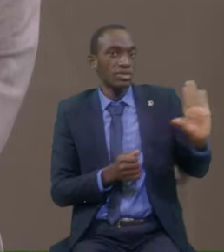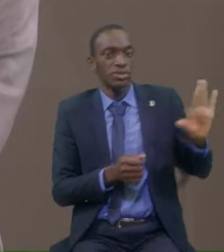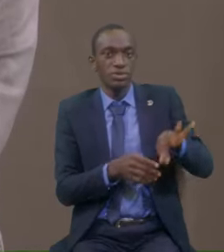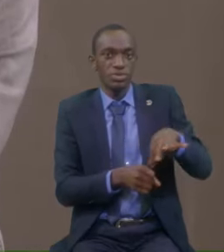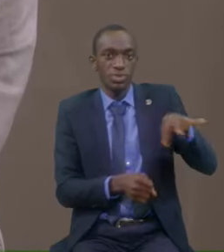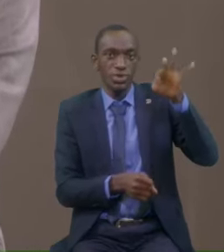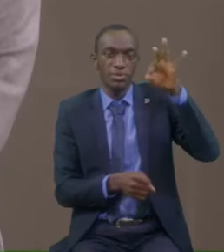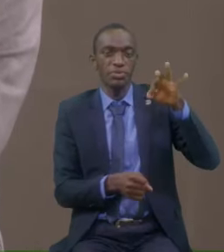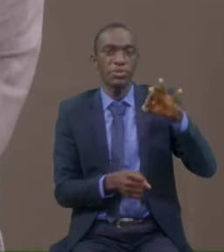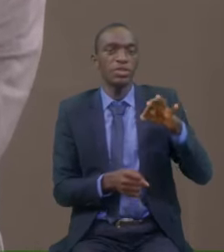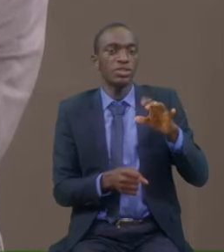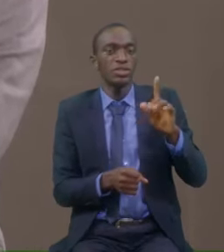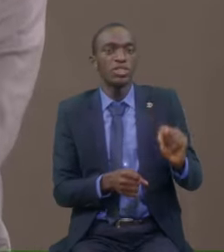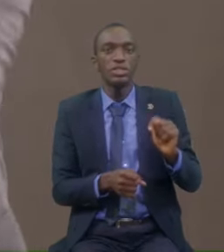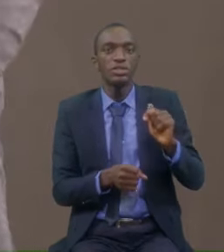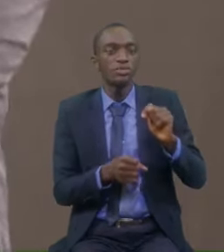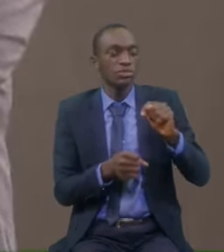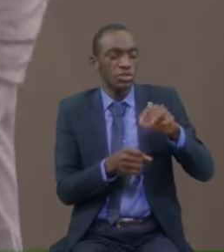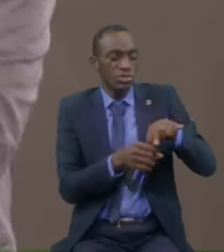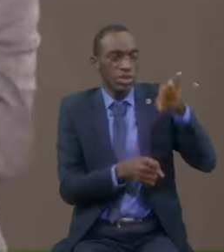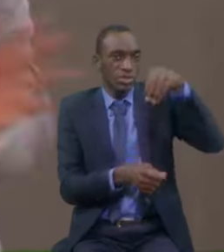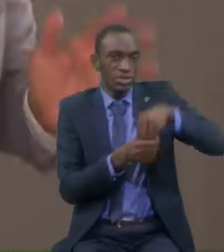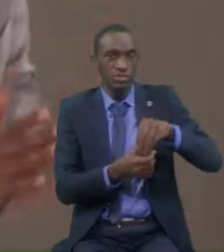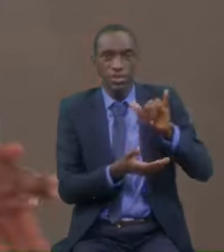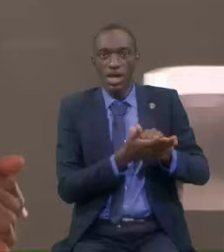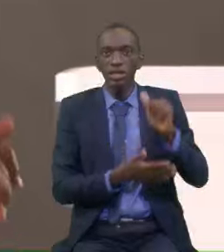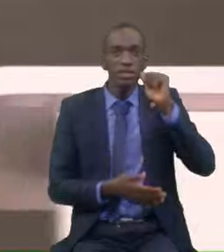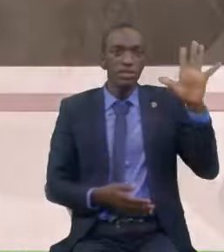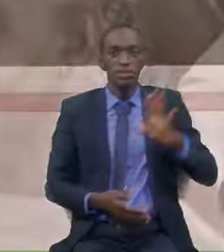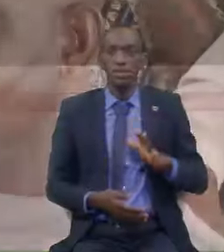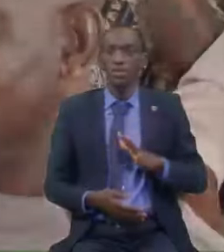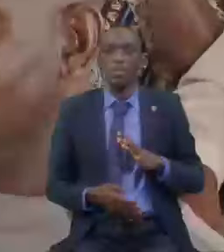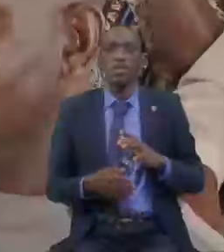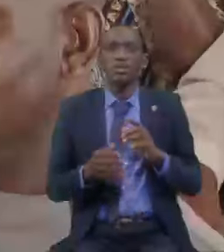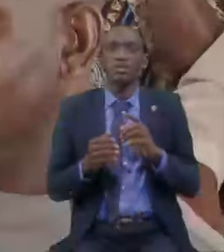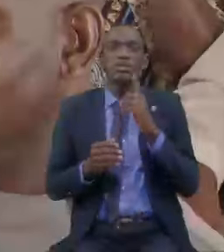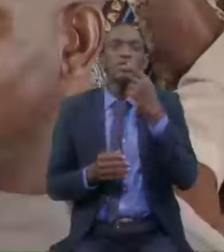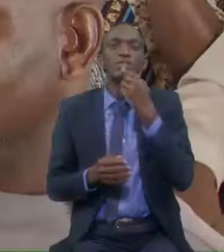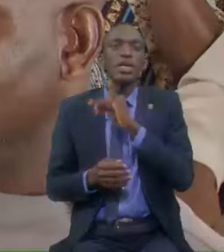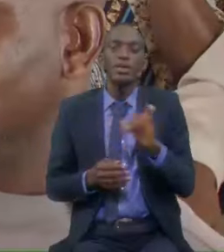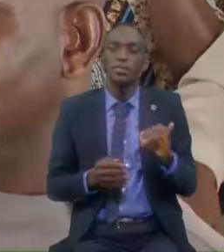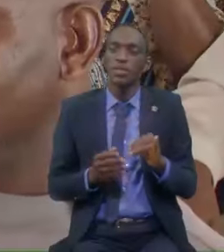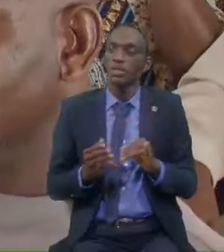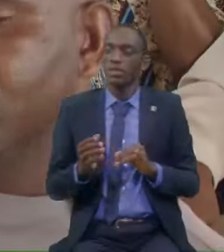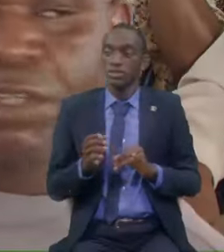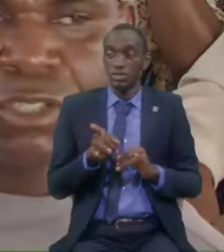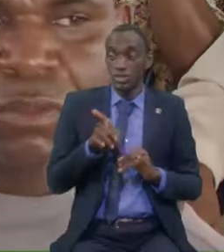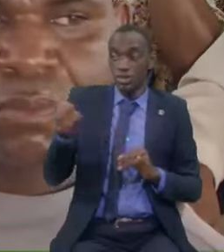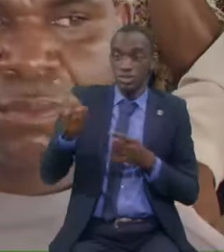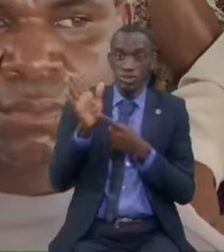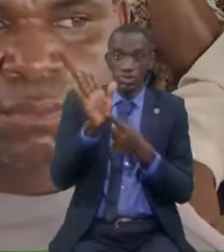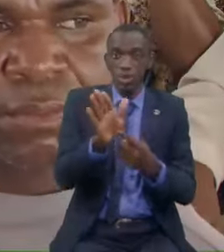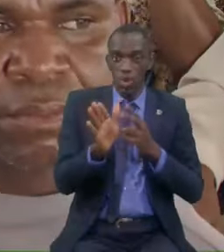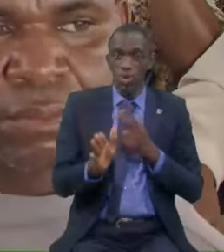woman, in that lady, saying, is showing unto us the way of salvation.